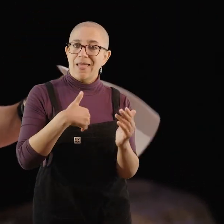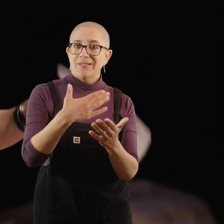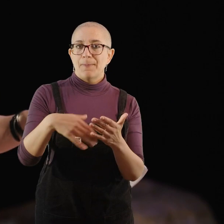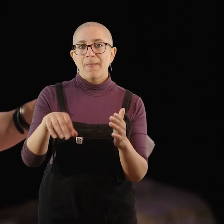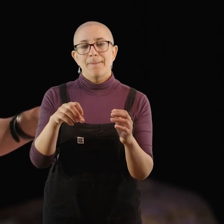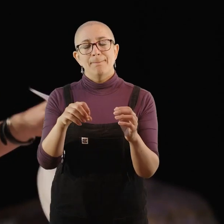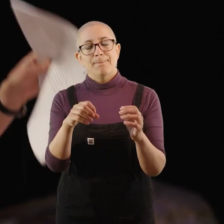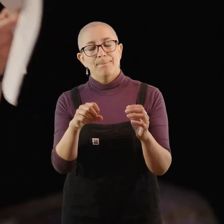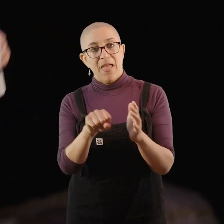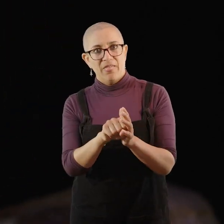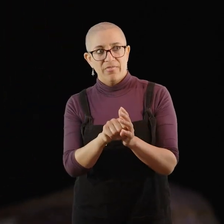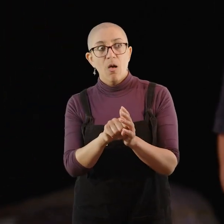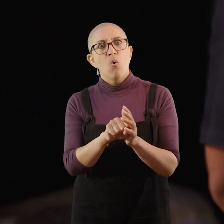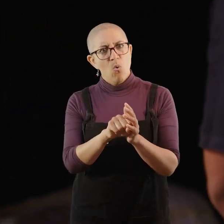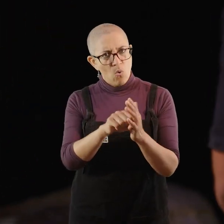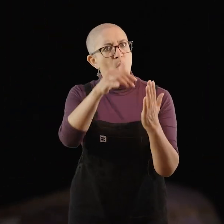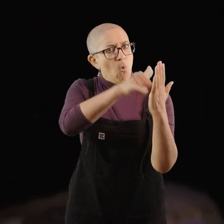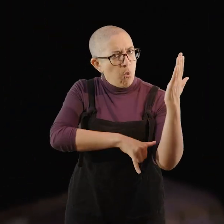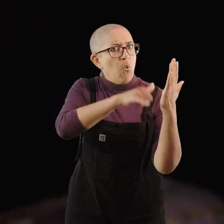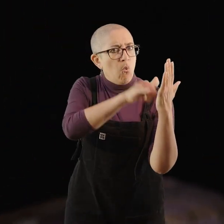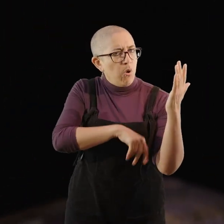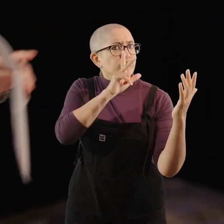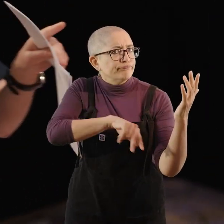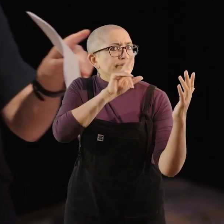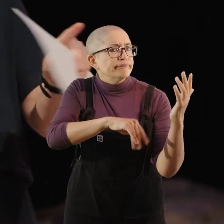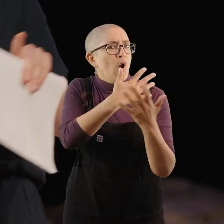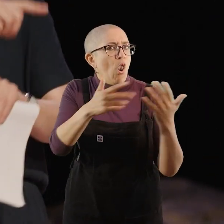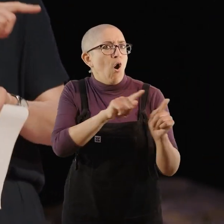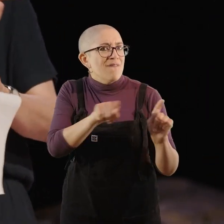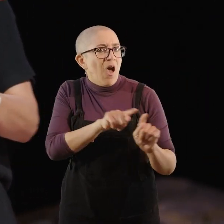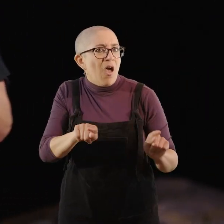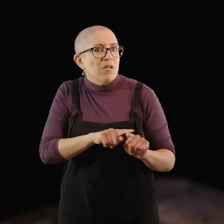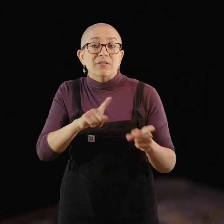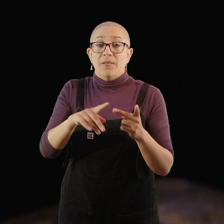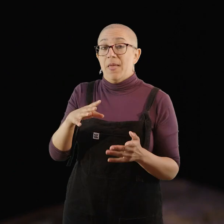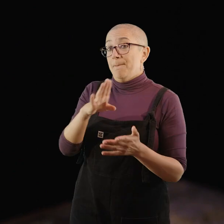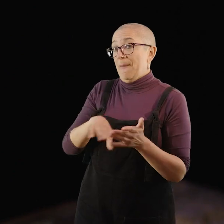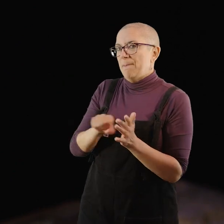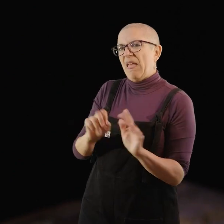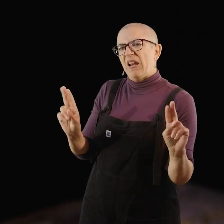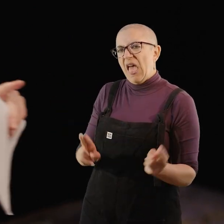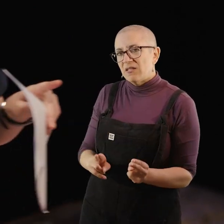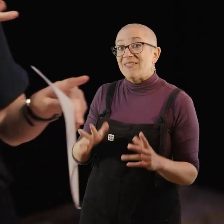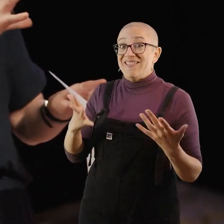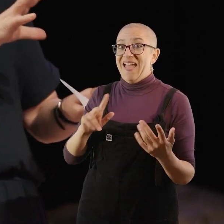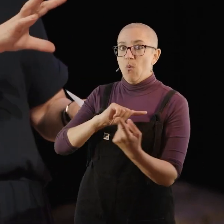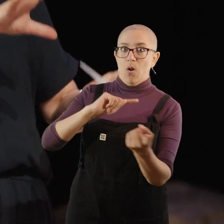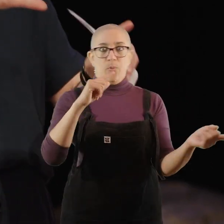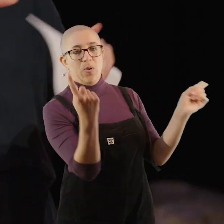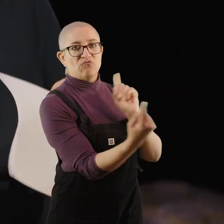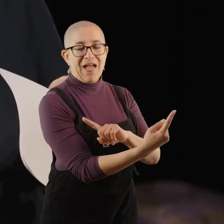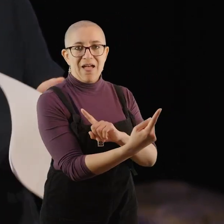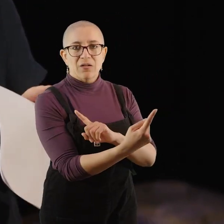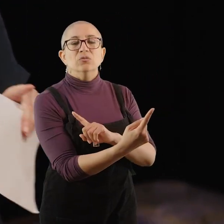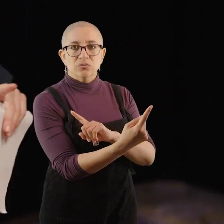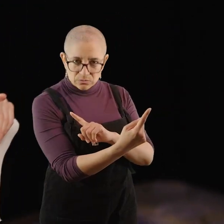lots of the lines, and Macbeth hardly has any in comparison. In this, it's sort of switched over. Yeah. That you're